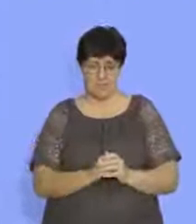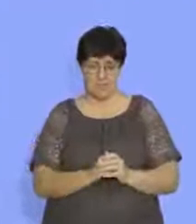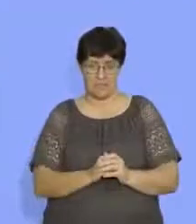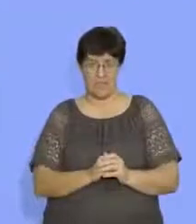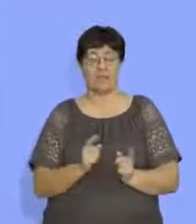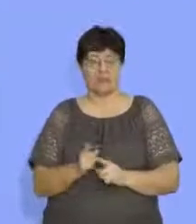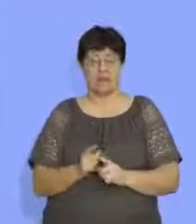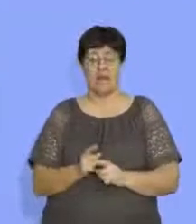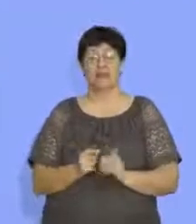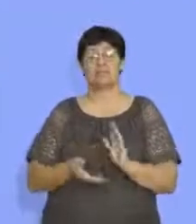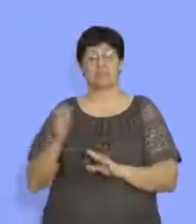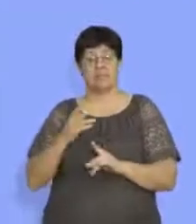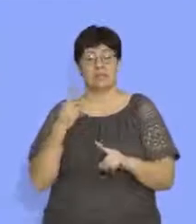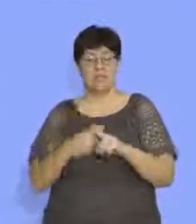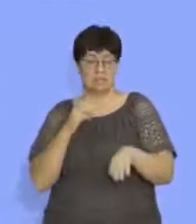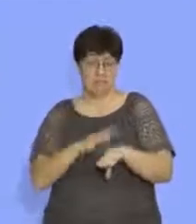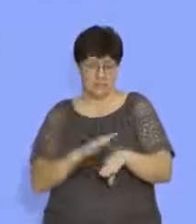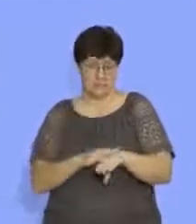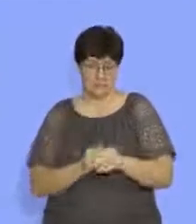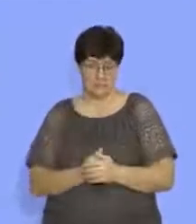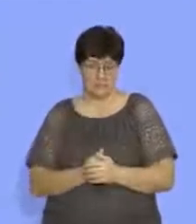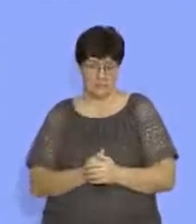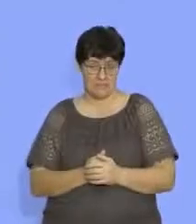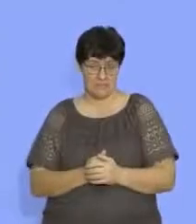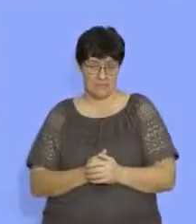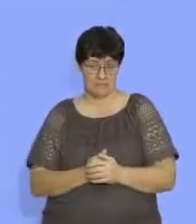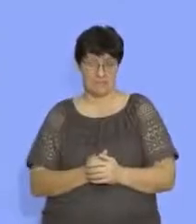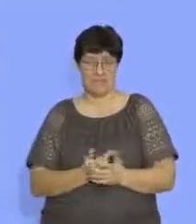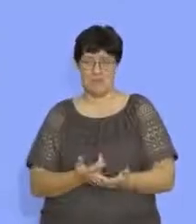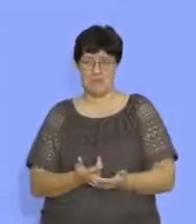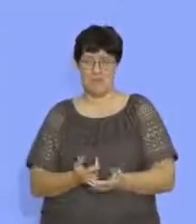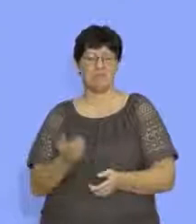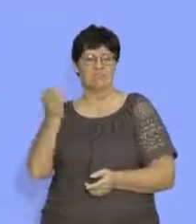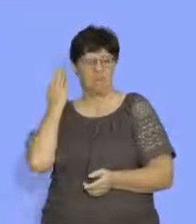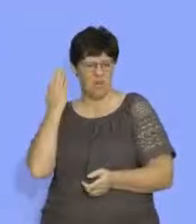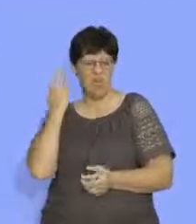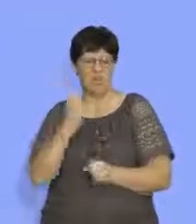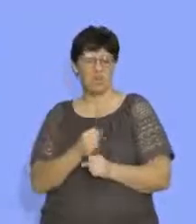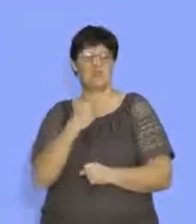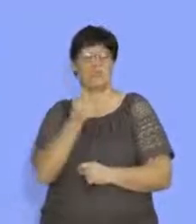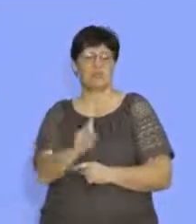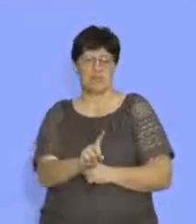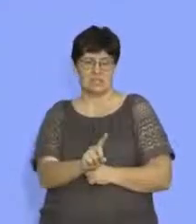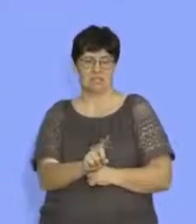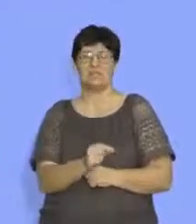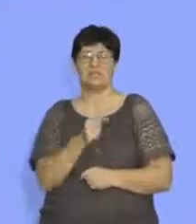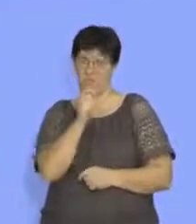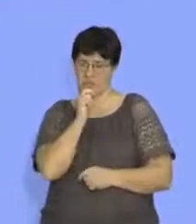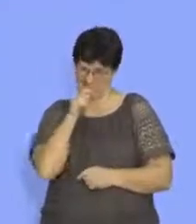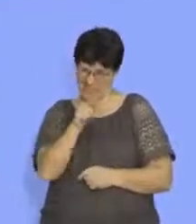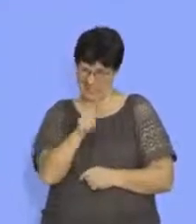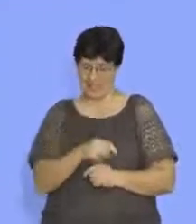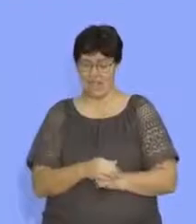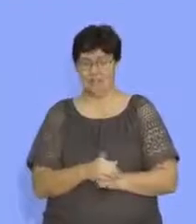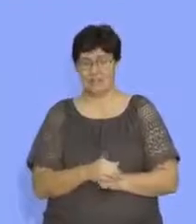remember, distance is given by speed multiplied by time. Remember when you did your rate in the earlier grades, this